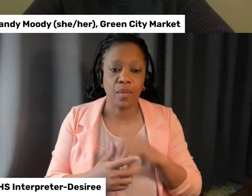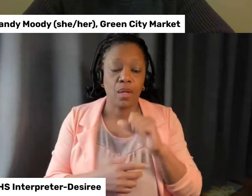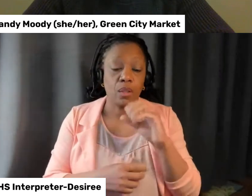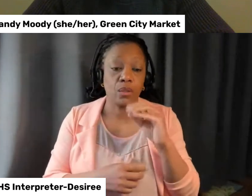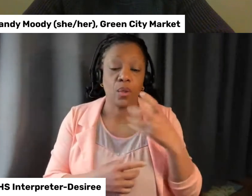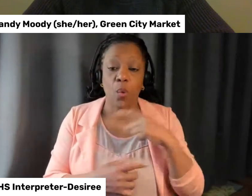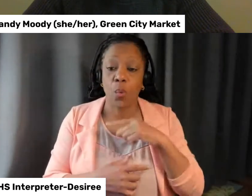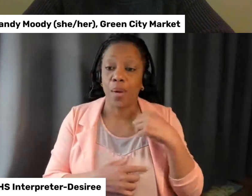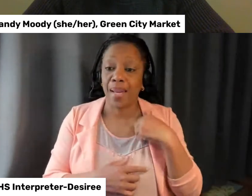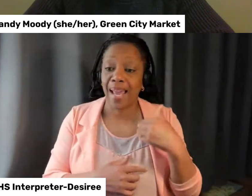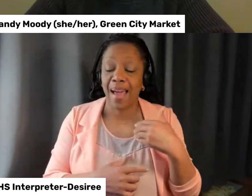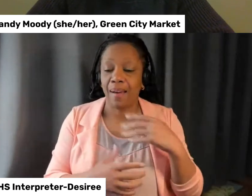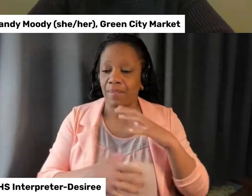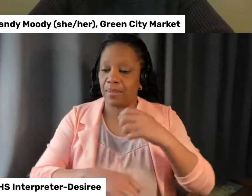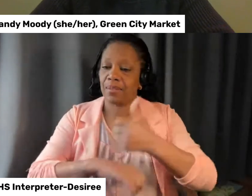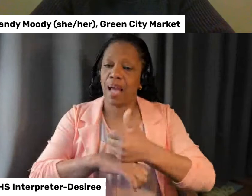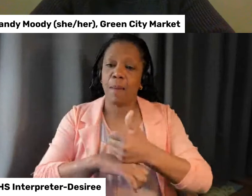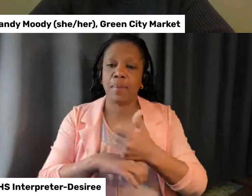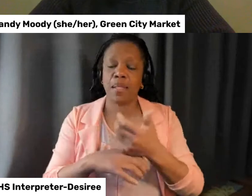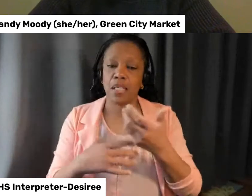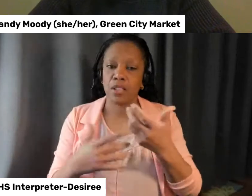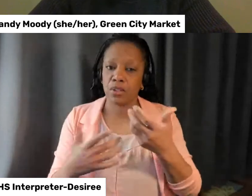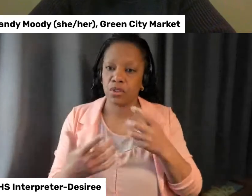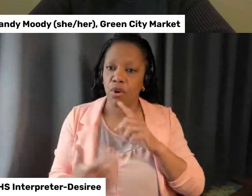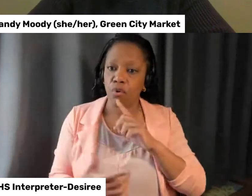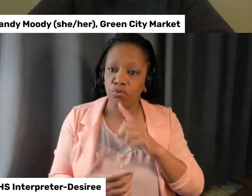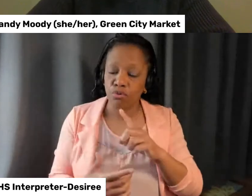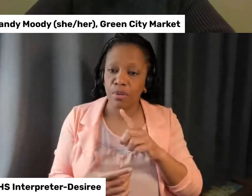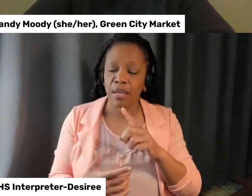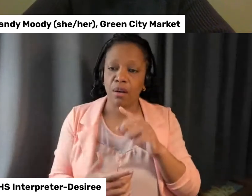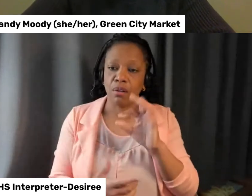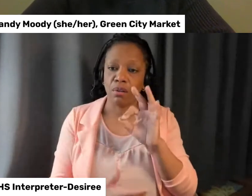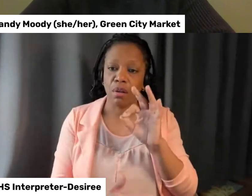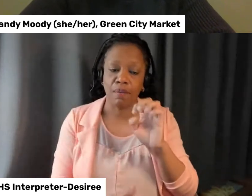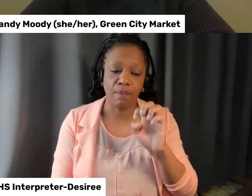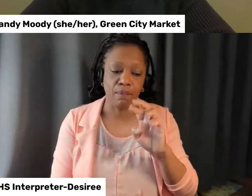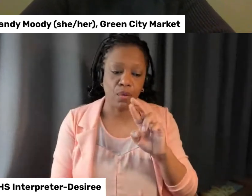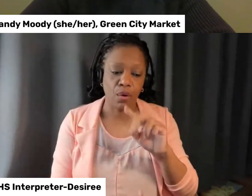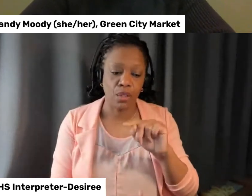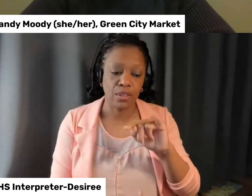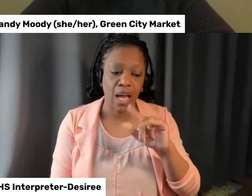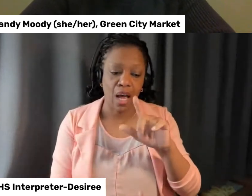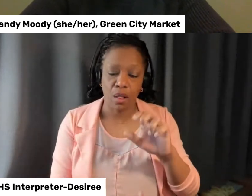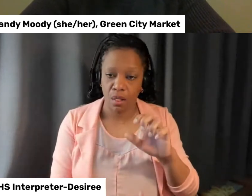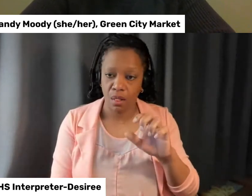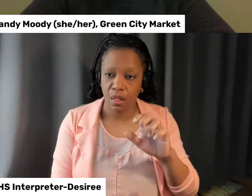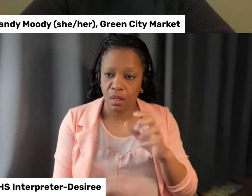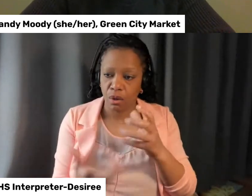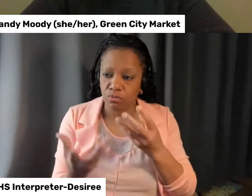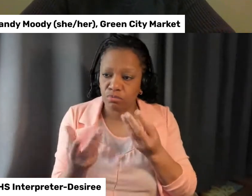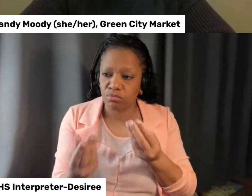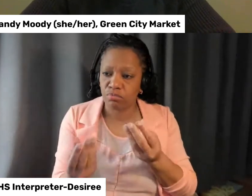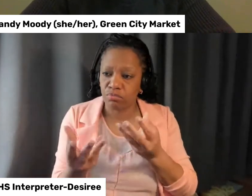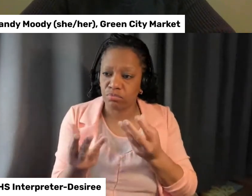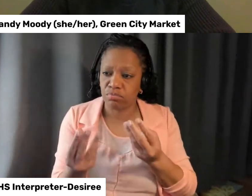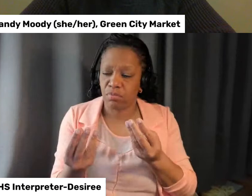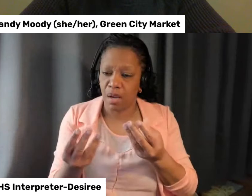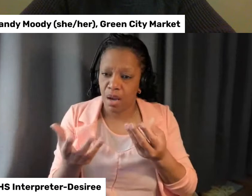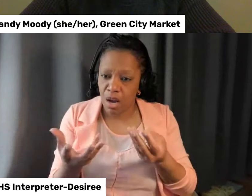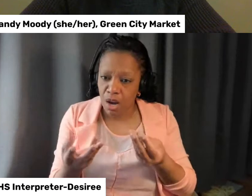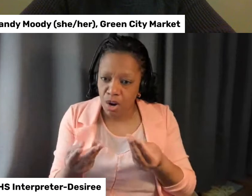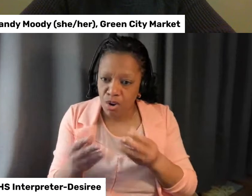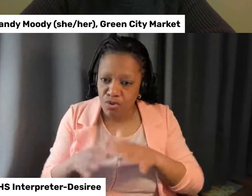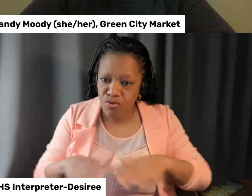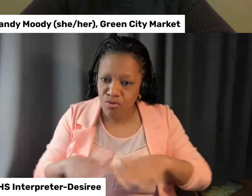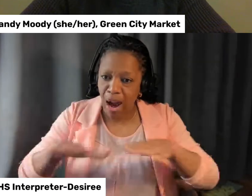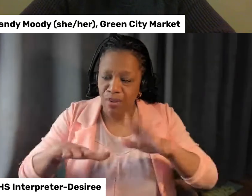a fertile ground. And so that is such a great thing. I don't